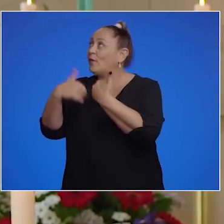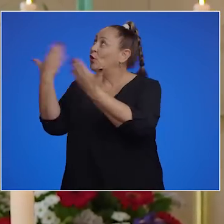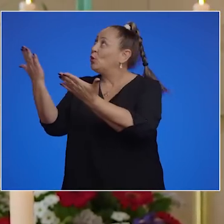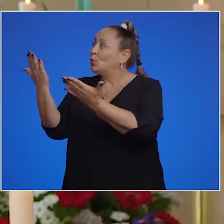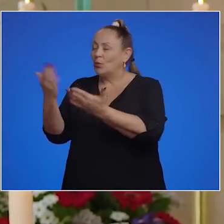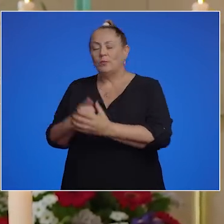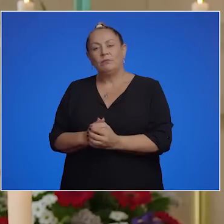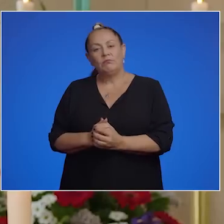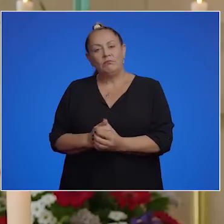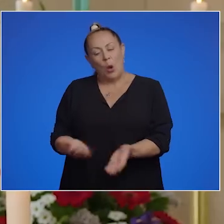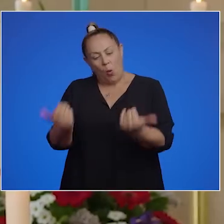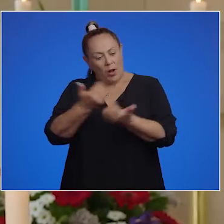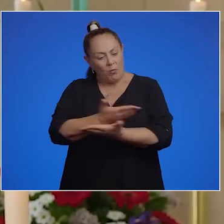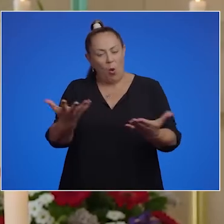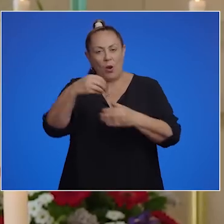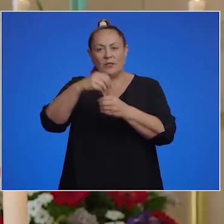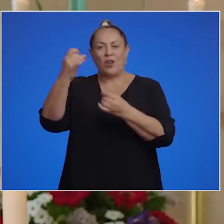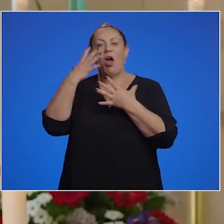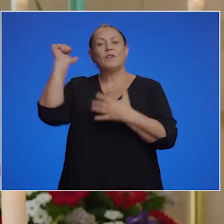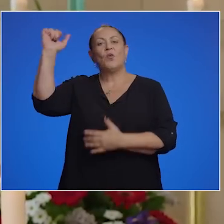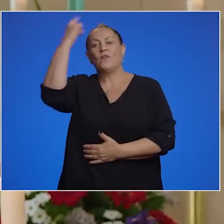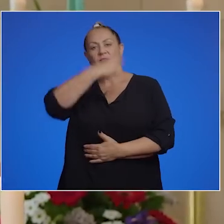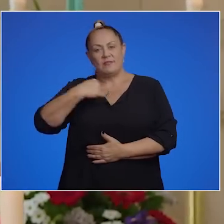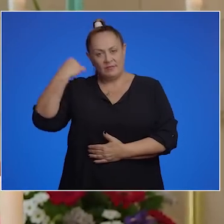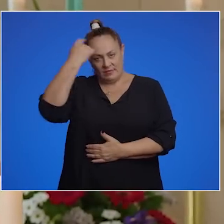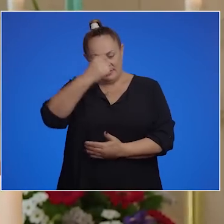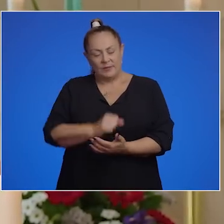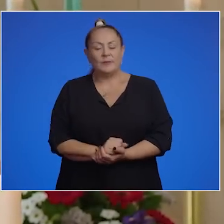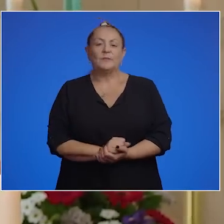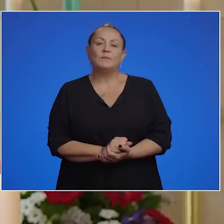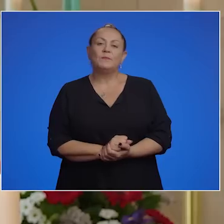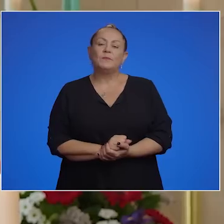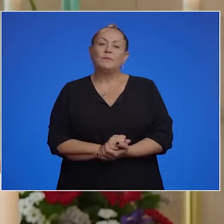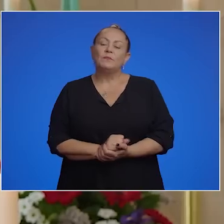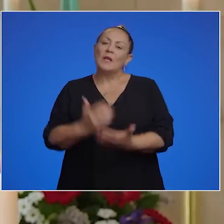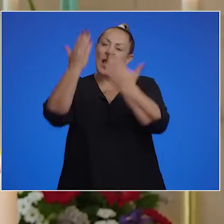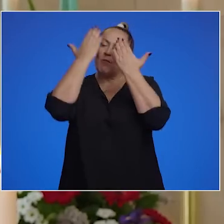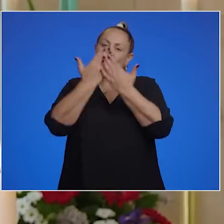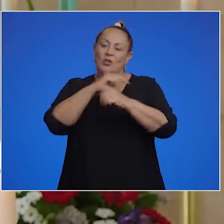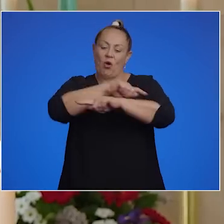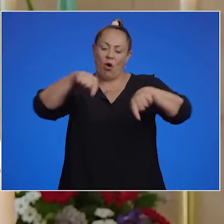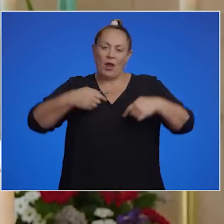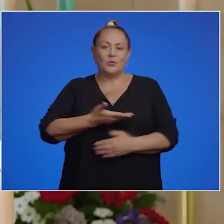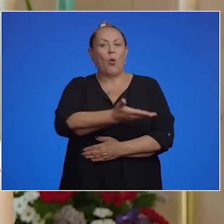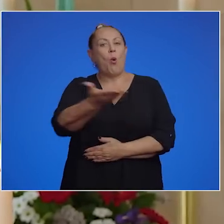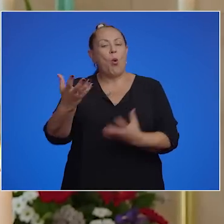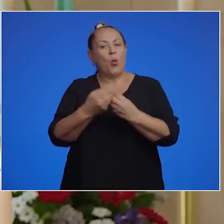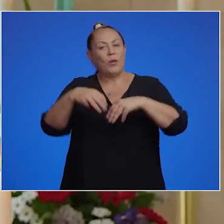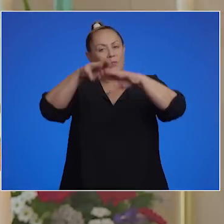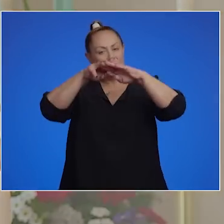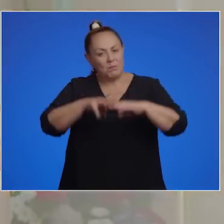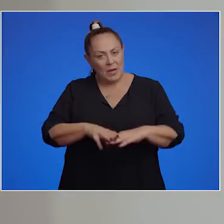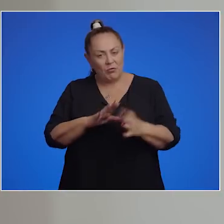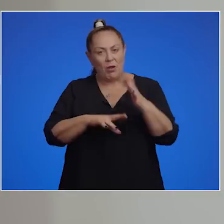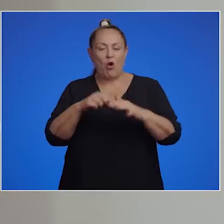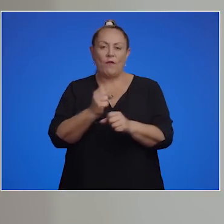died in your mercy. Welcome them into the light of your face. Have mercy on us all, we pray, that with the